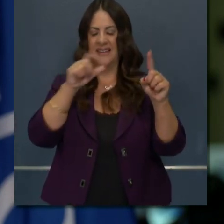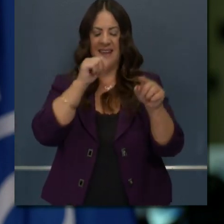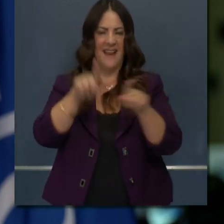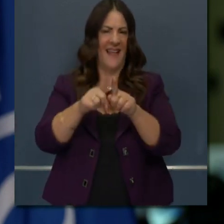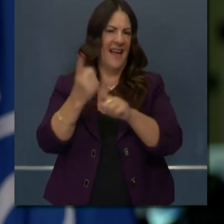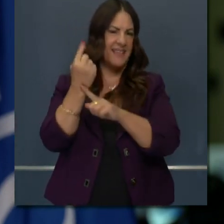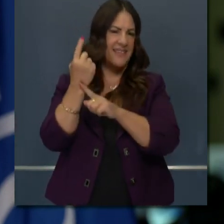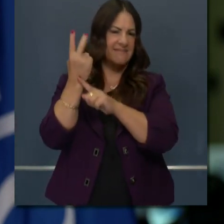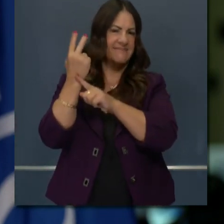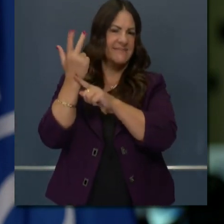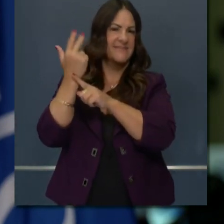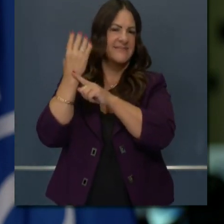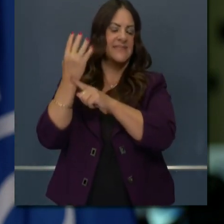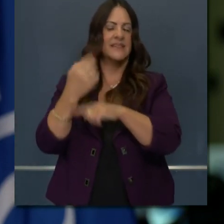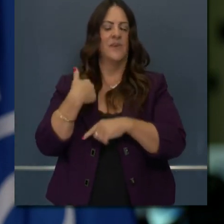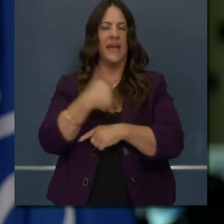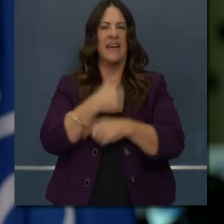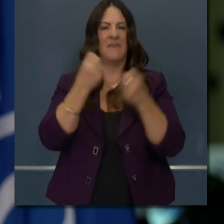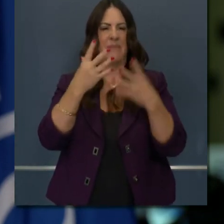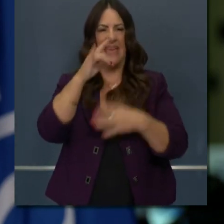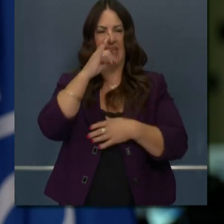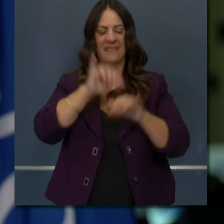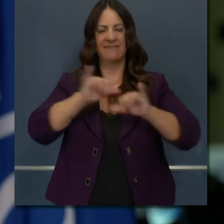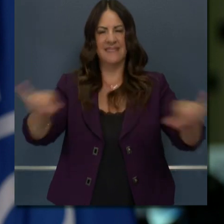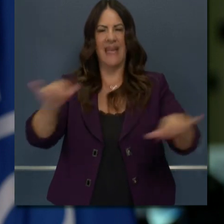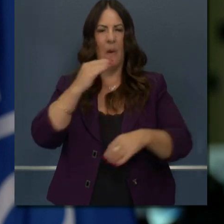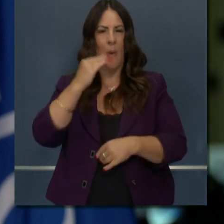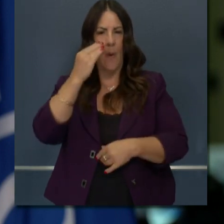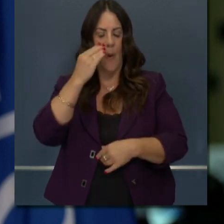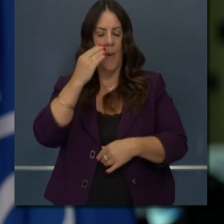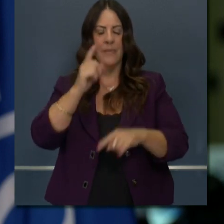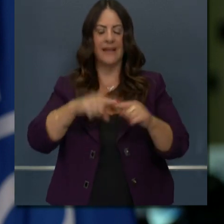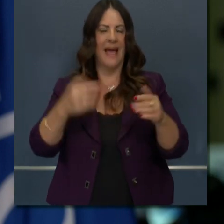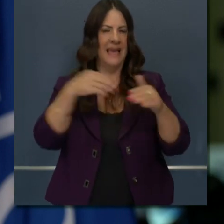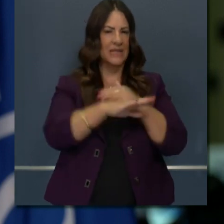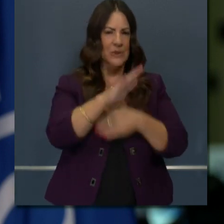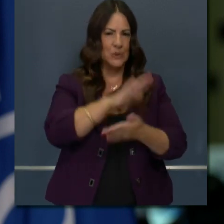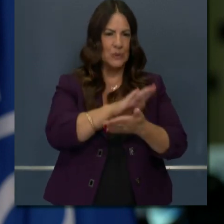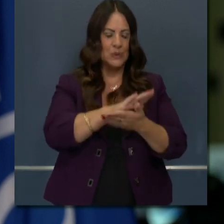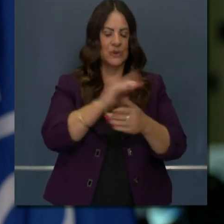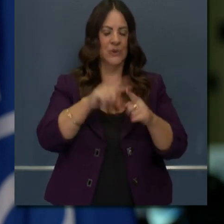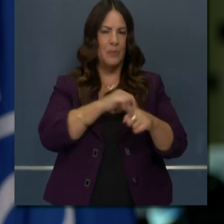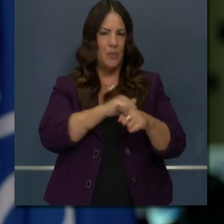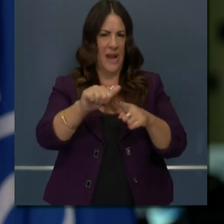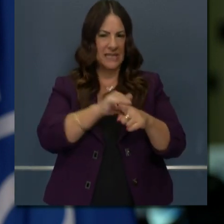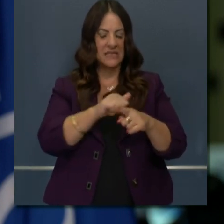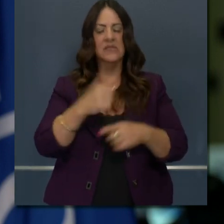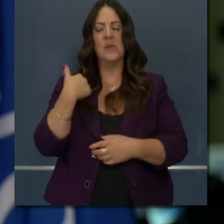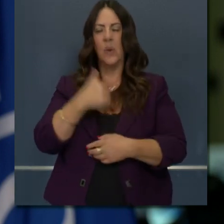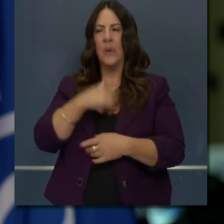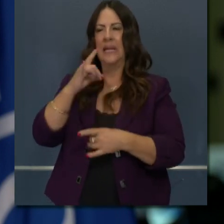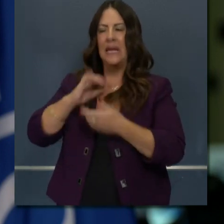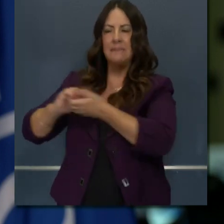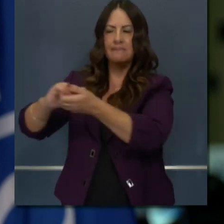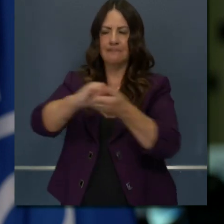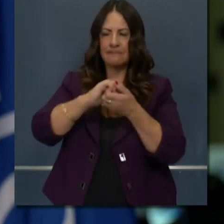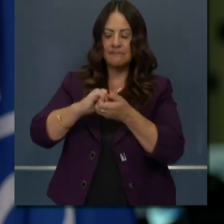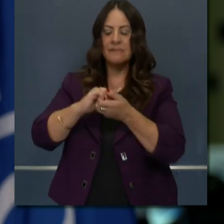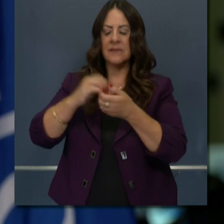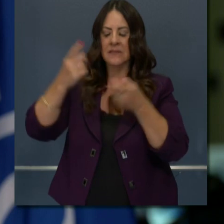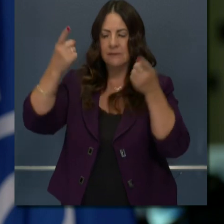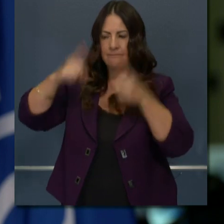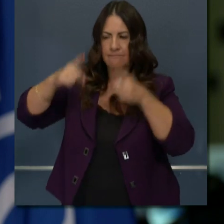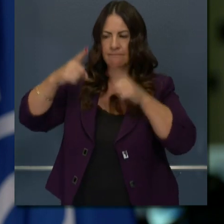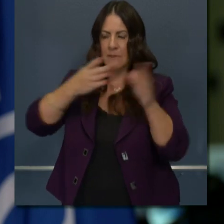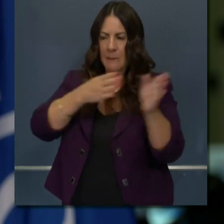have stay-home orders. We have schools on distance learning. And so we worked really hard with all of our partners in earthquake preparedness, those that plan